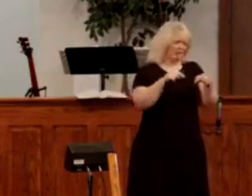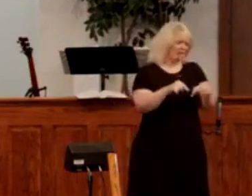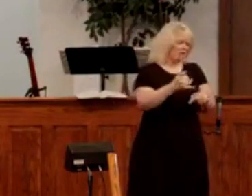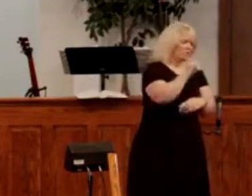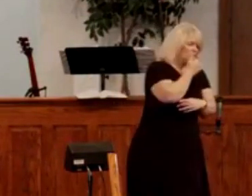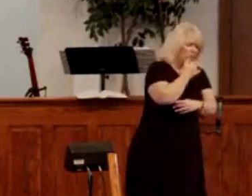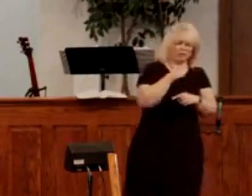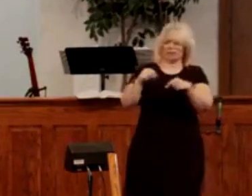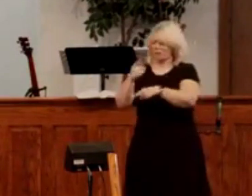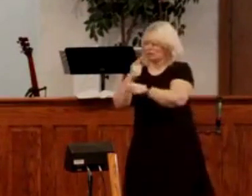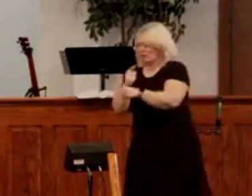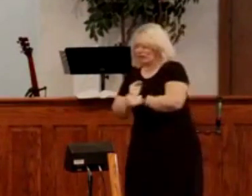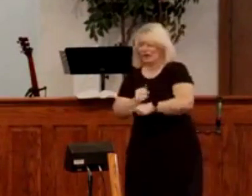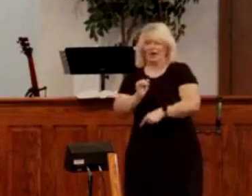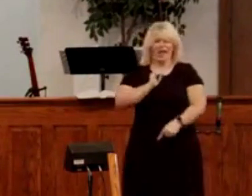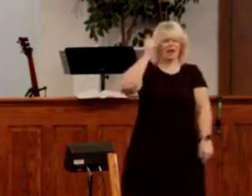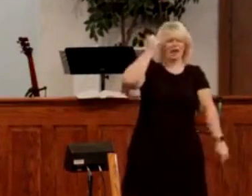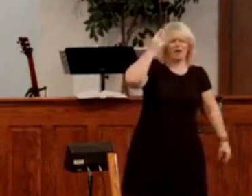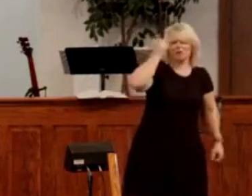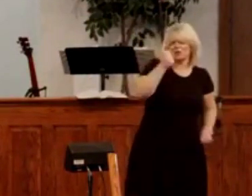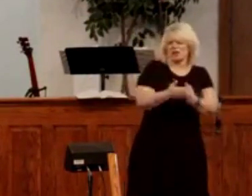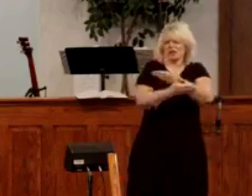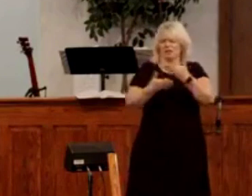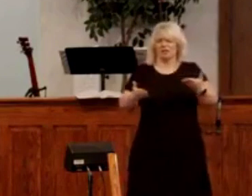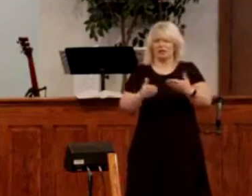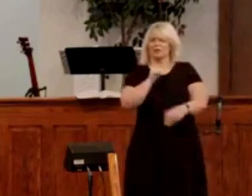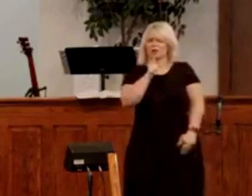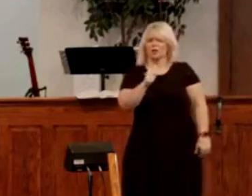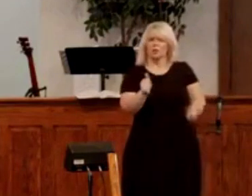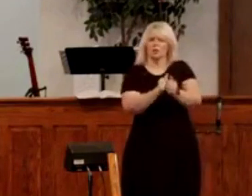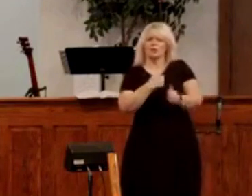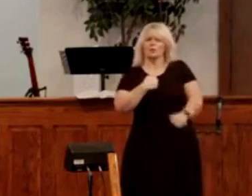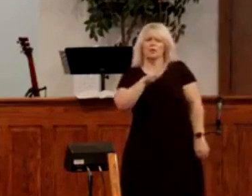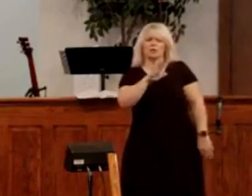your motives. I've got it all figured out, and if you're not with me, you're wrong.